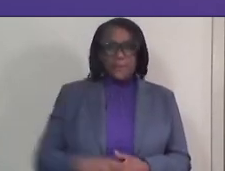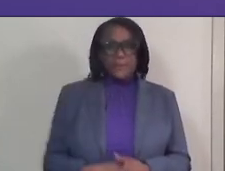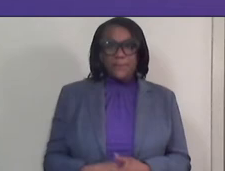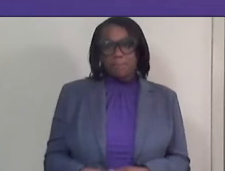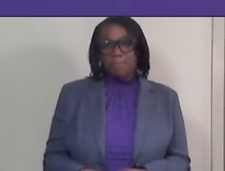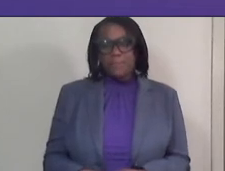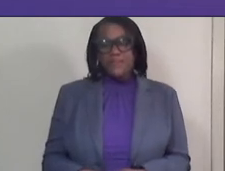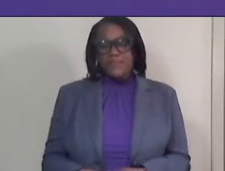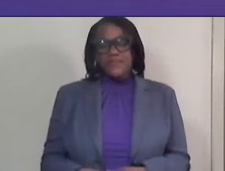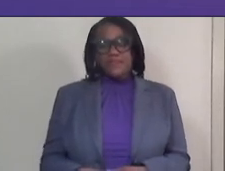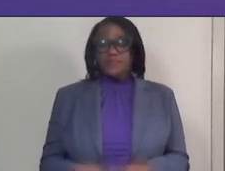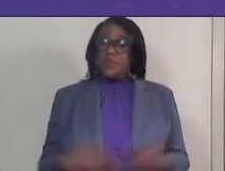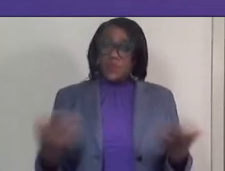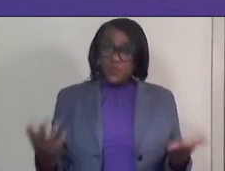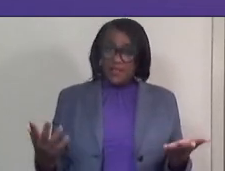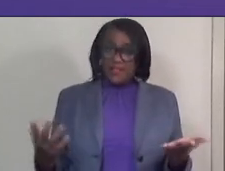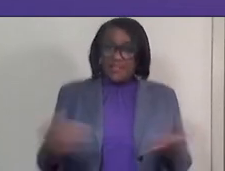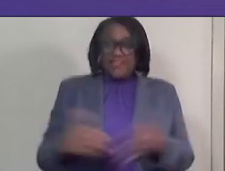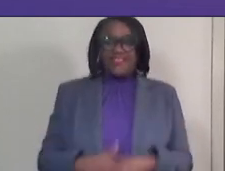Well,